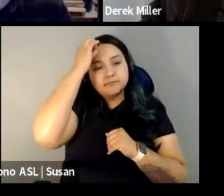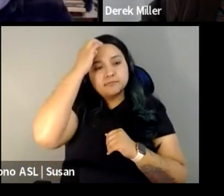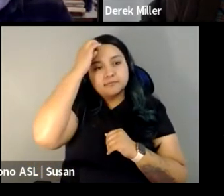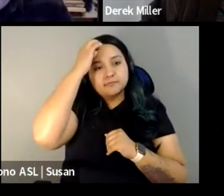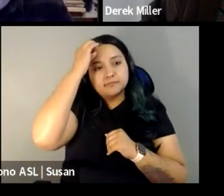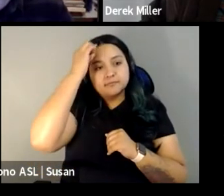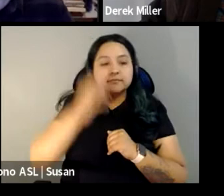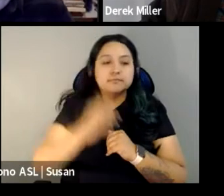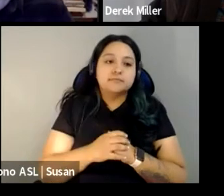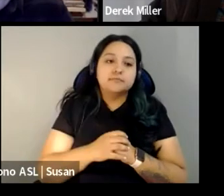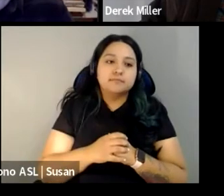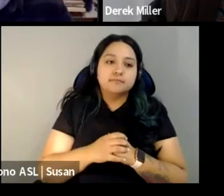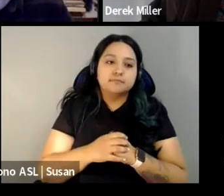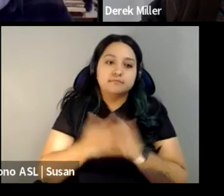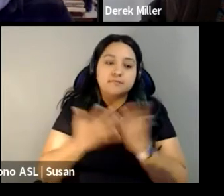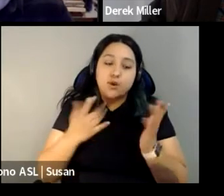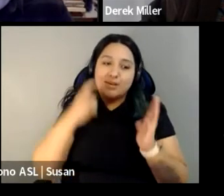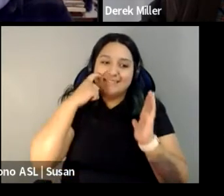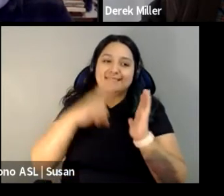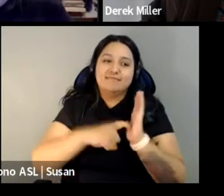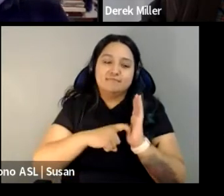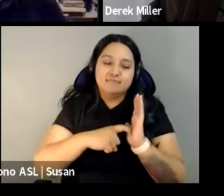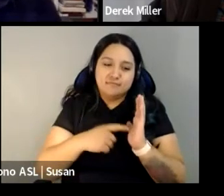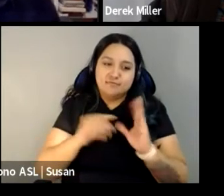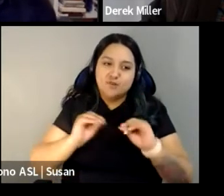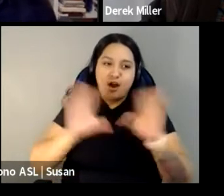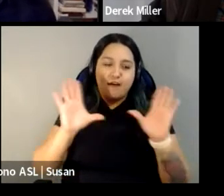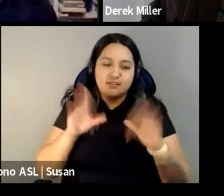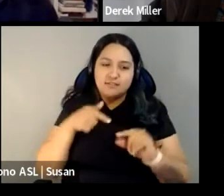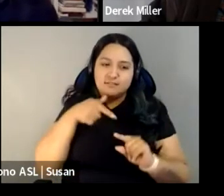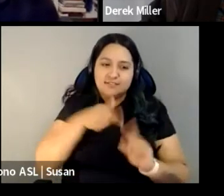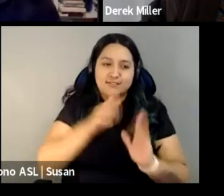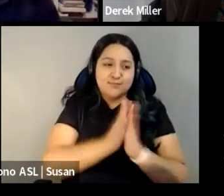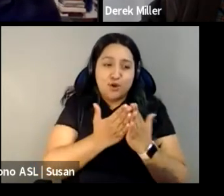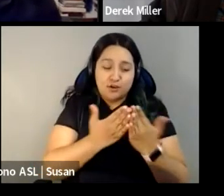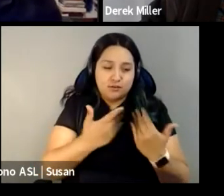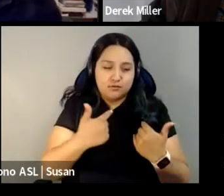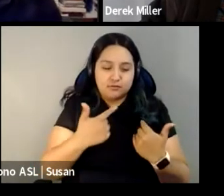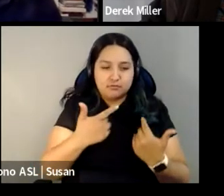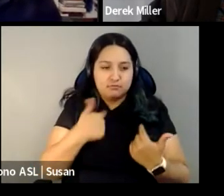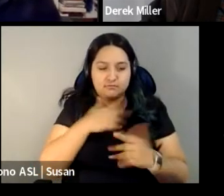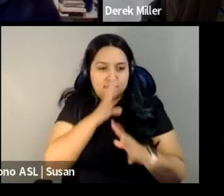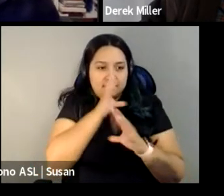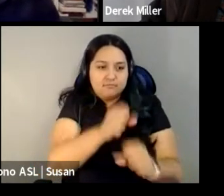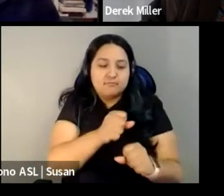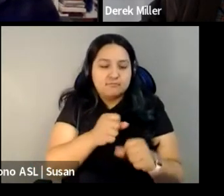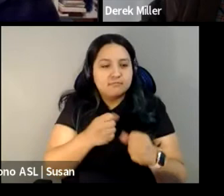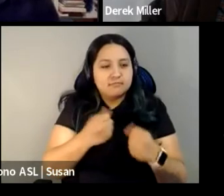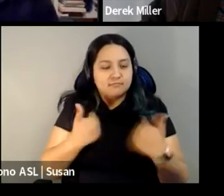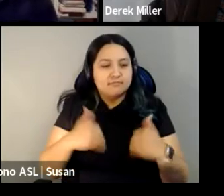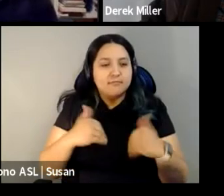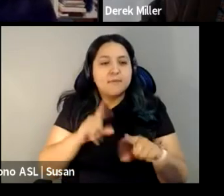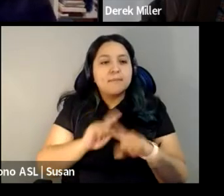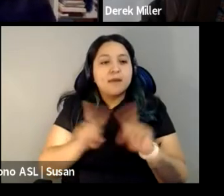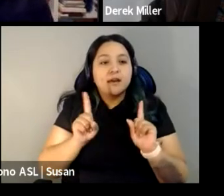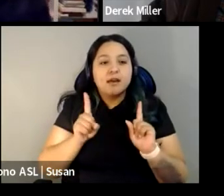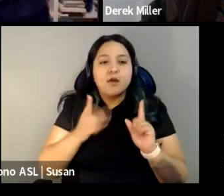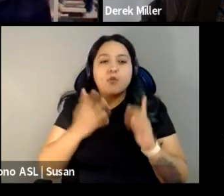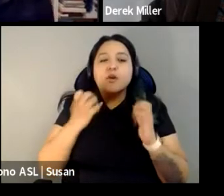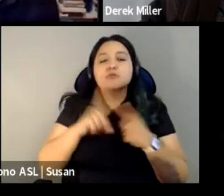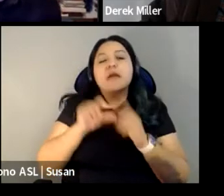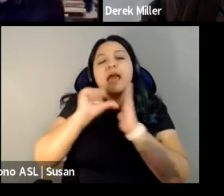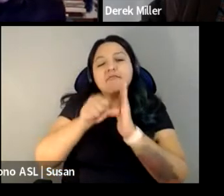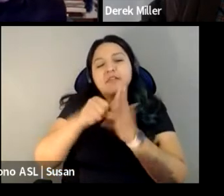So as you can tell, I find this book invigorating. But I want to highlight just a few things based on